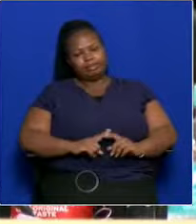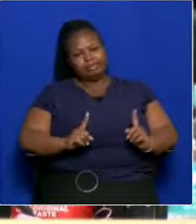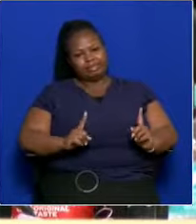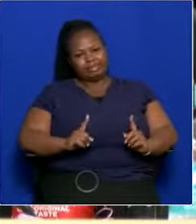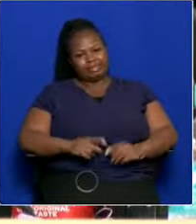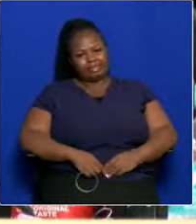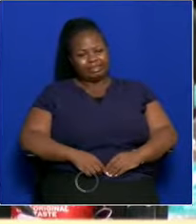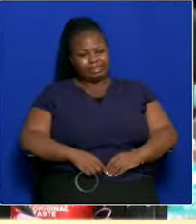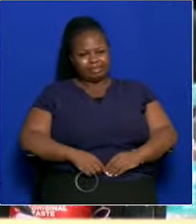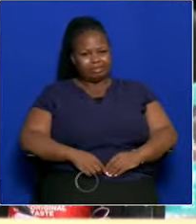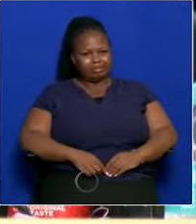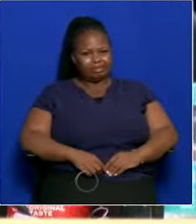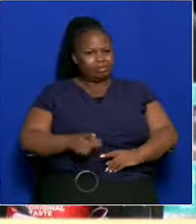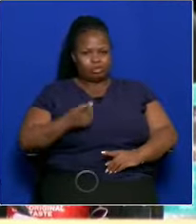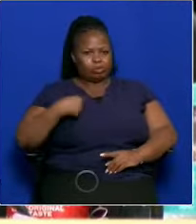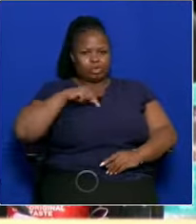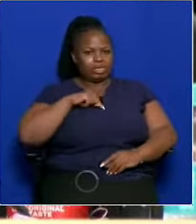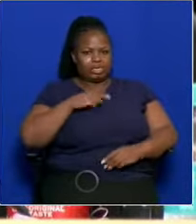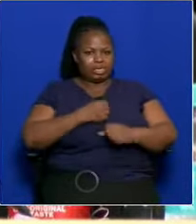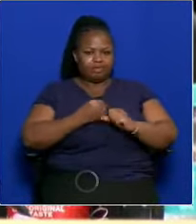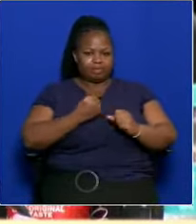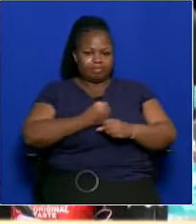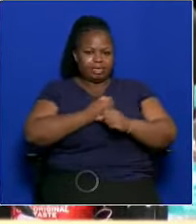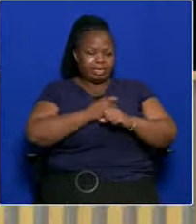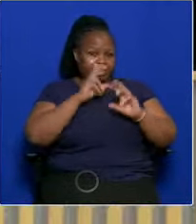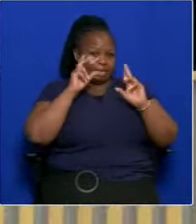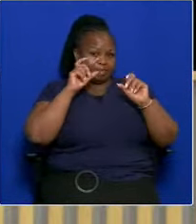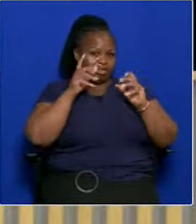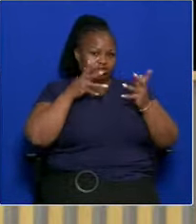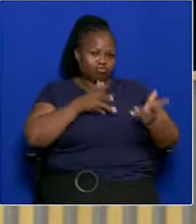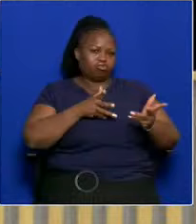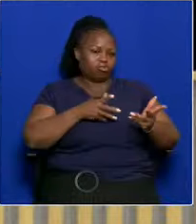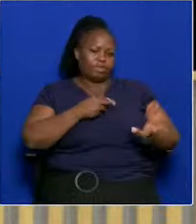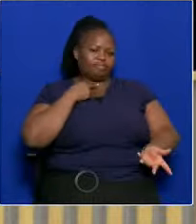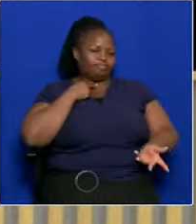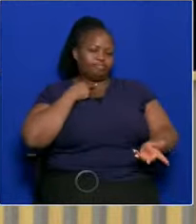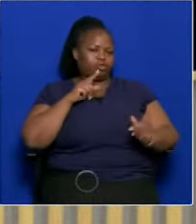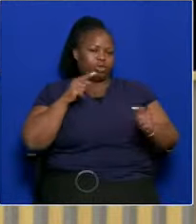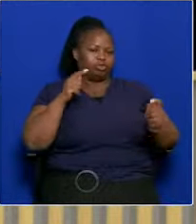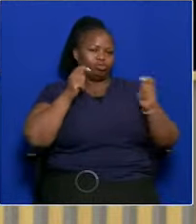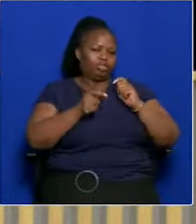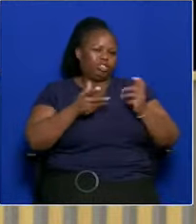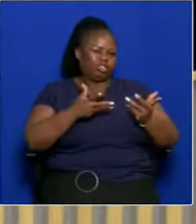by us. So unfortunately, we couldn't manipulate it.